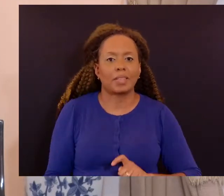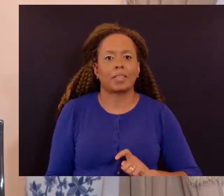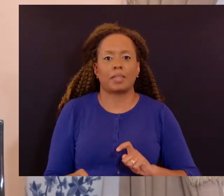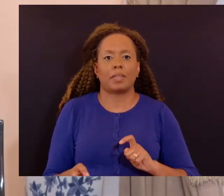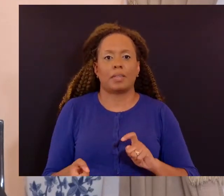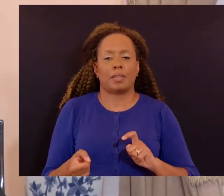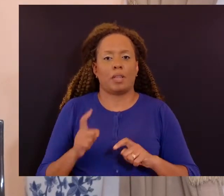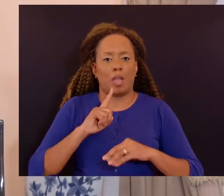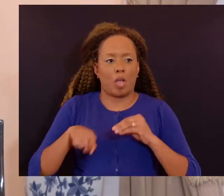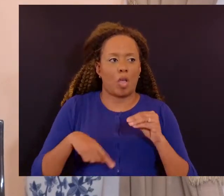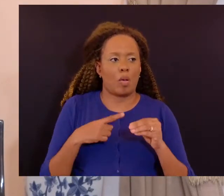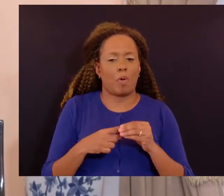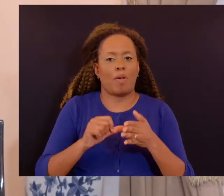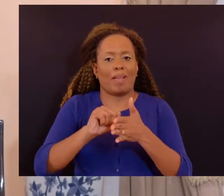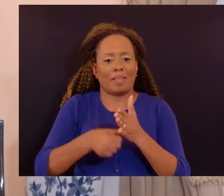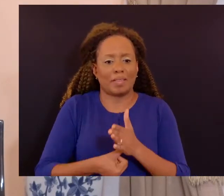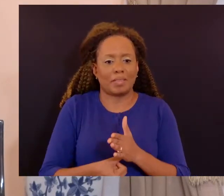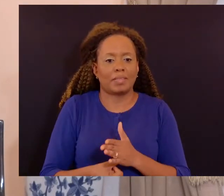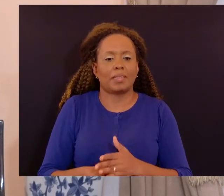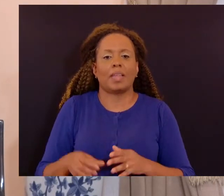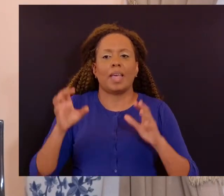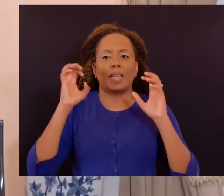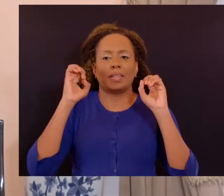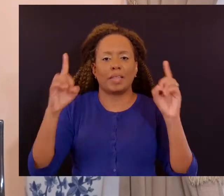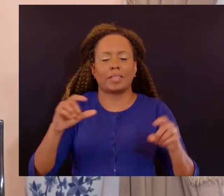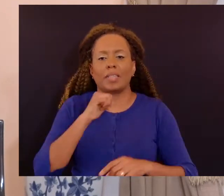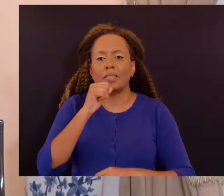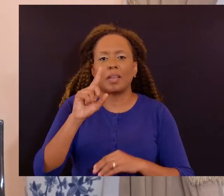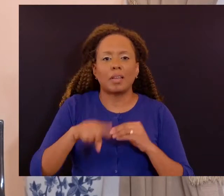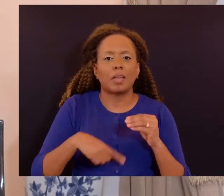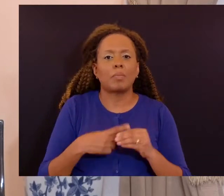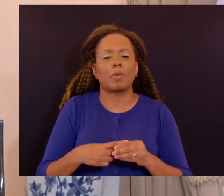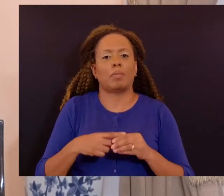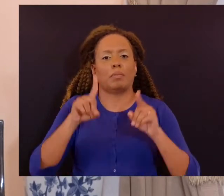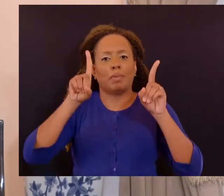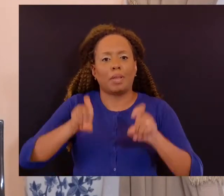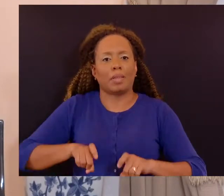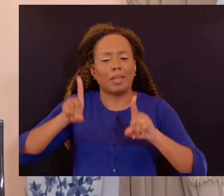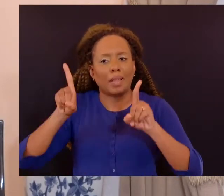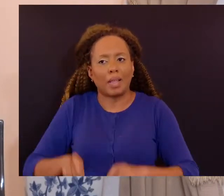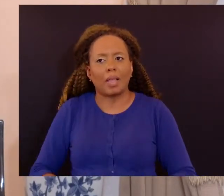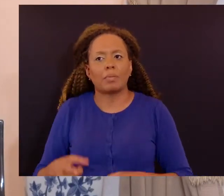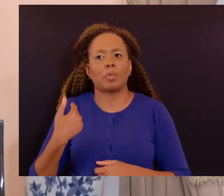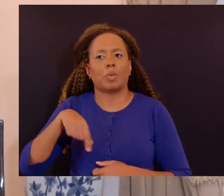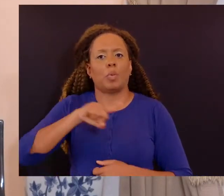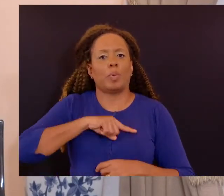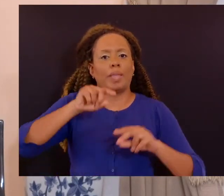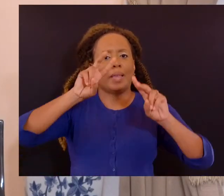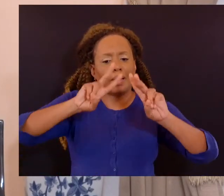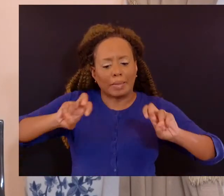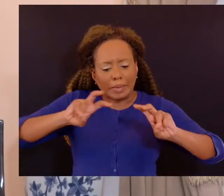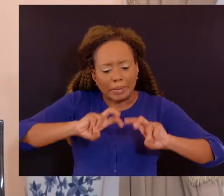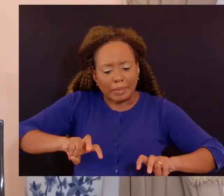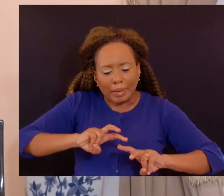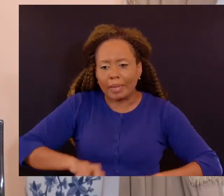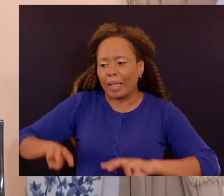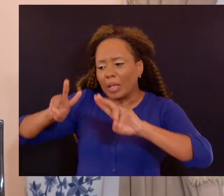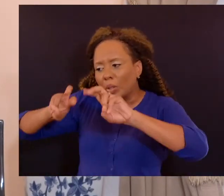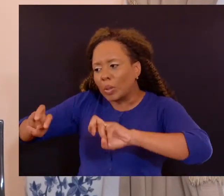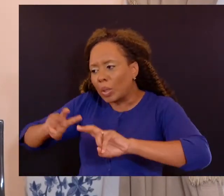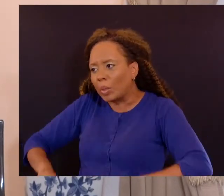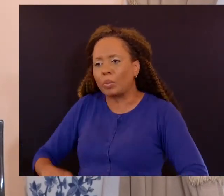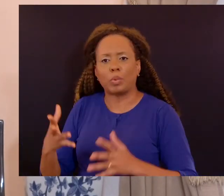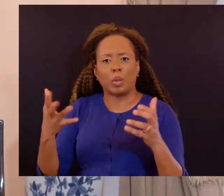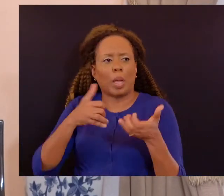exam. Education is not about exams. Education has to be about assessments. Education has to be about making learning